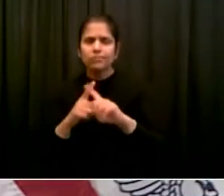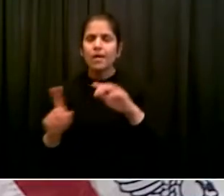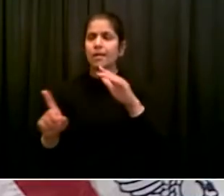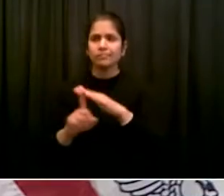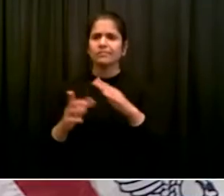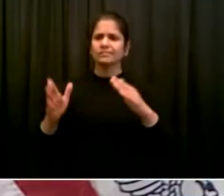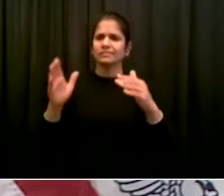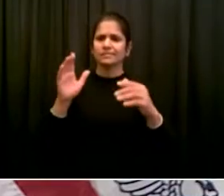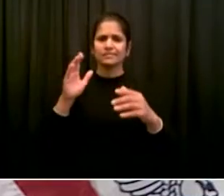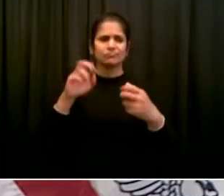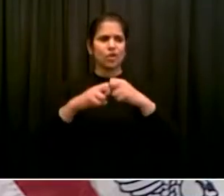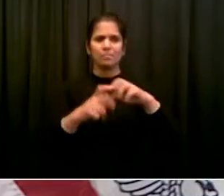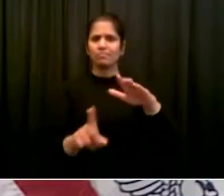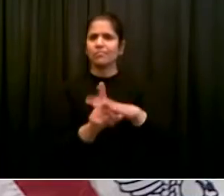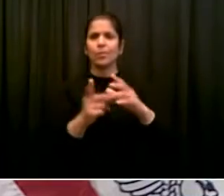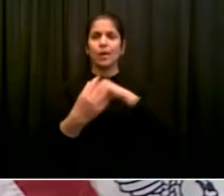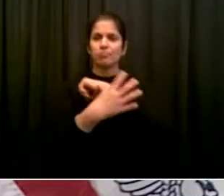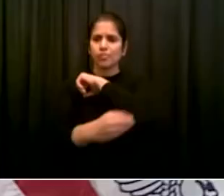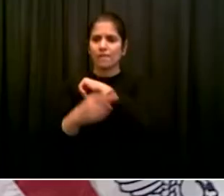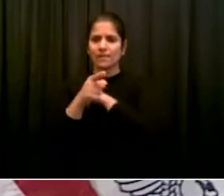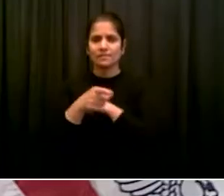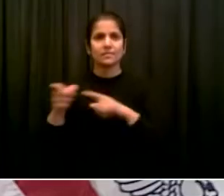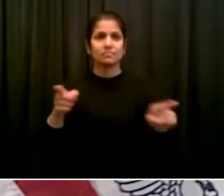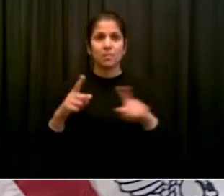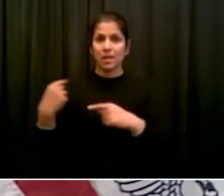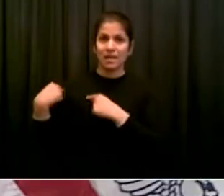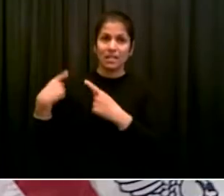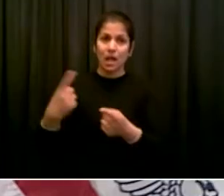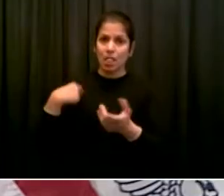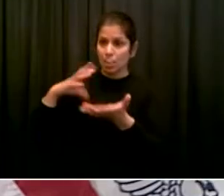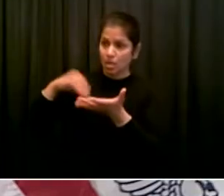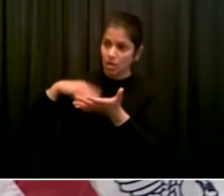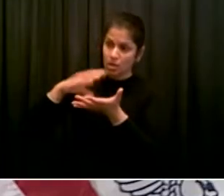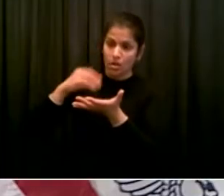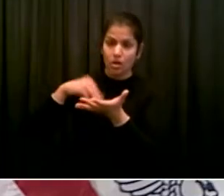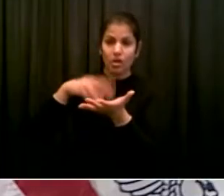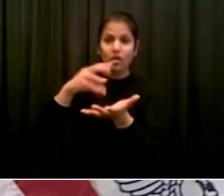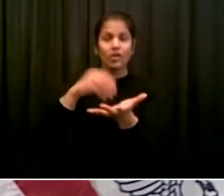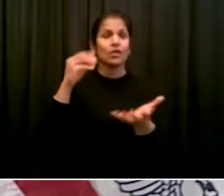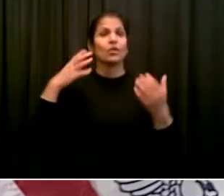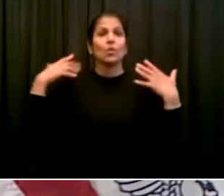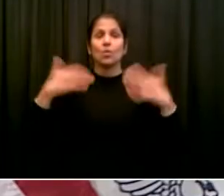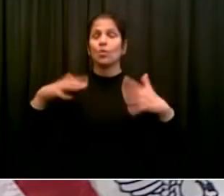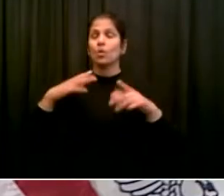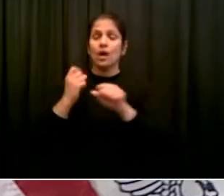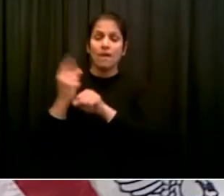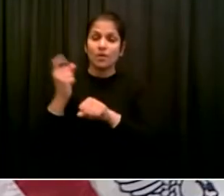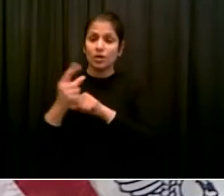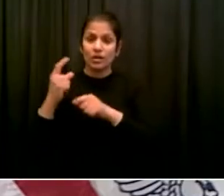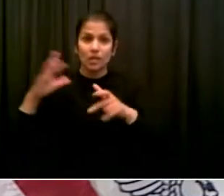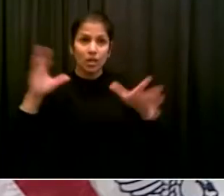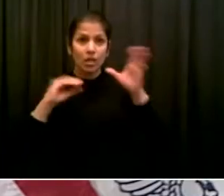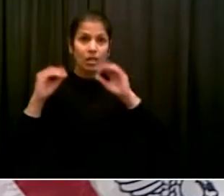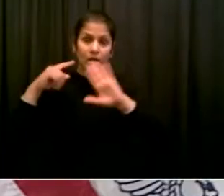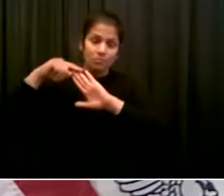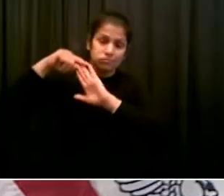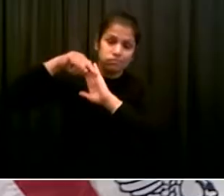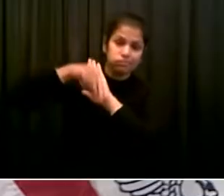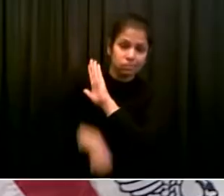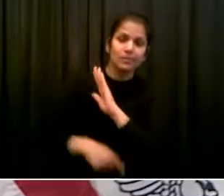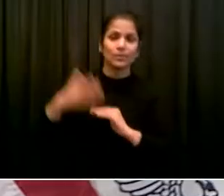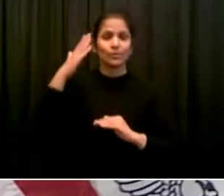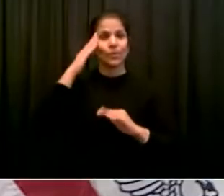been something we've learned year by year, that we have to go deeper and deeper to the root causes, and we have to be blunt and honest about the history of